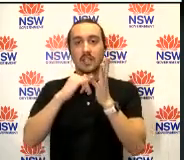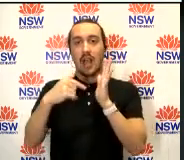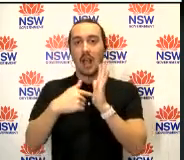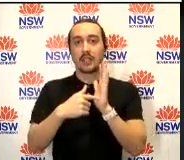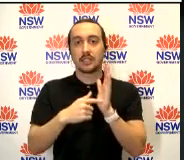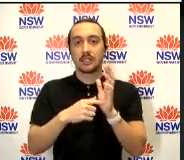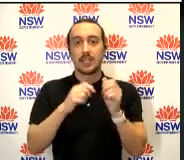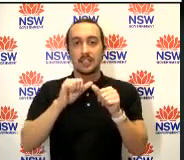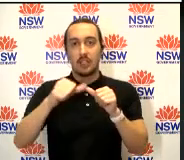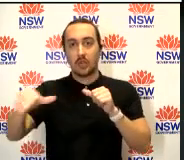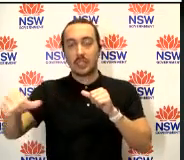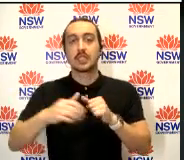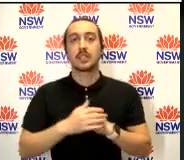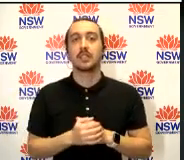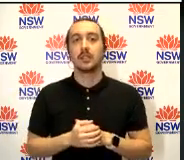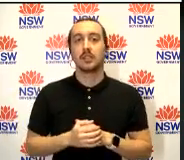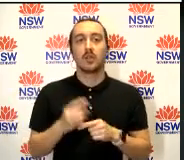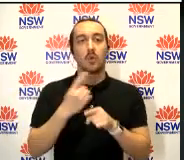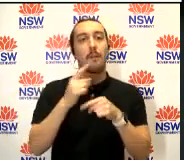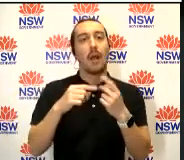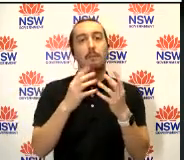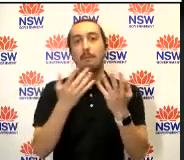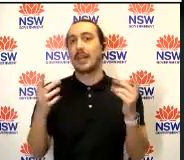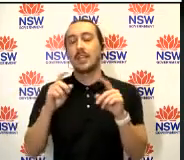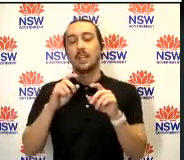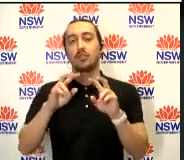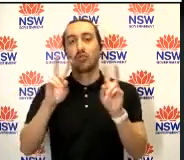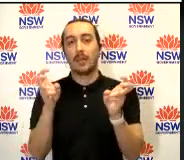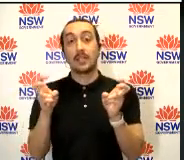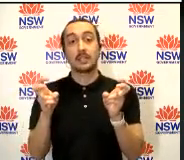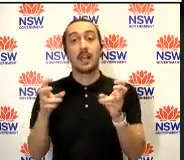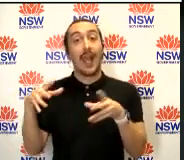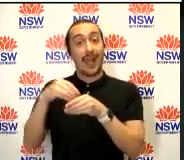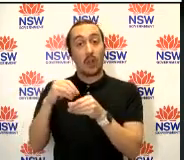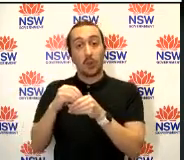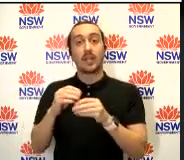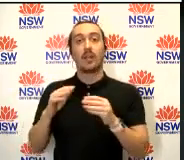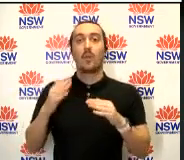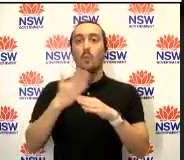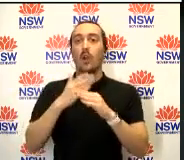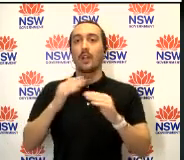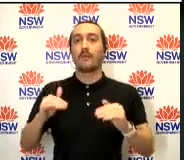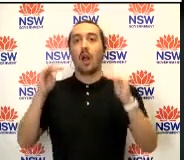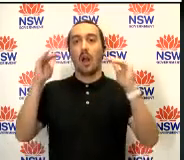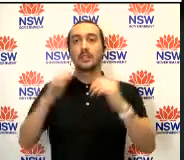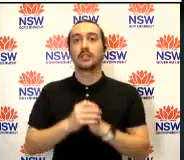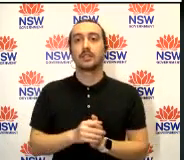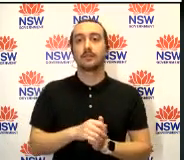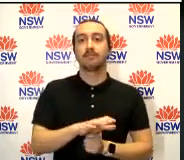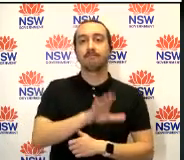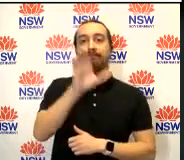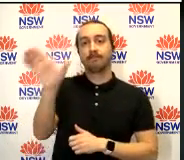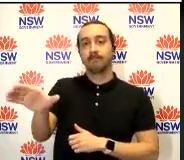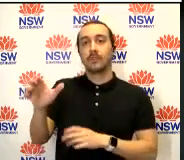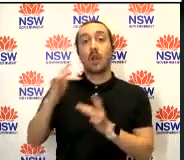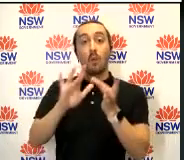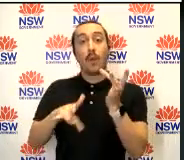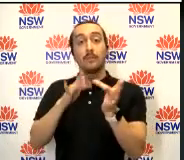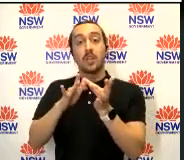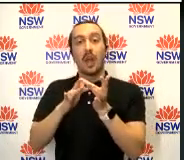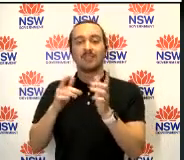topics, including Working at Heights. We also have a Speak Up app available to download. This